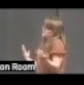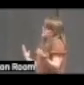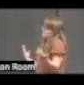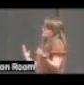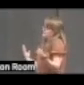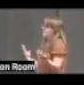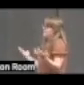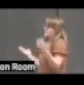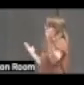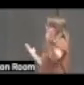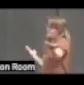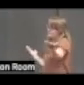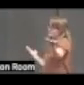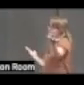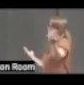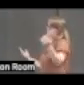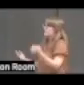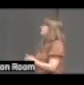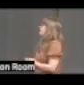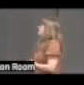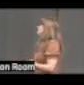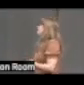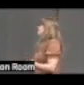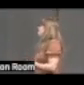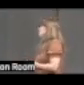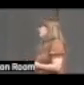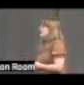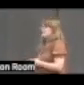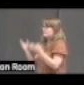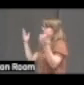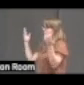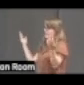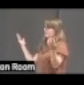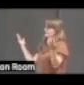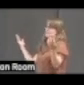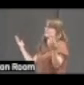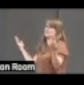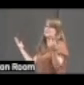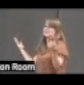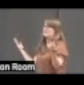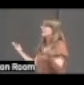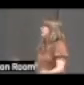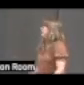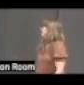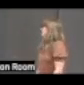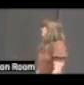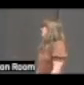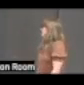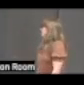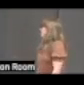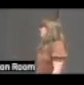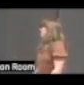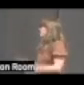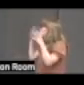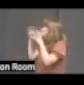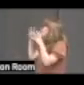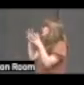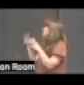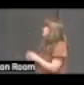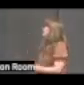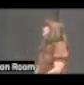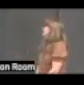2 people, me and the manager, and sometimes we'd have up to 30 people with